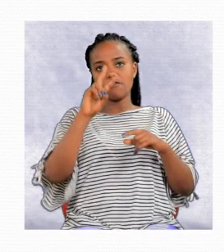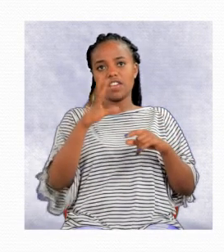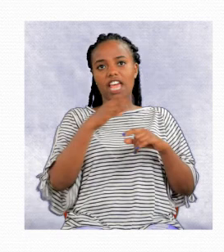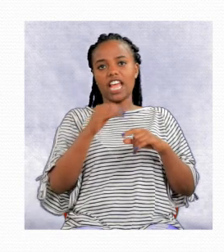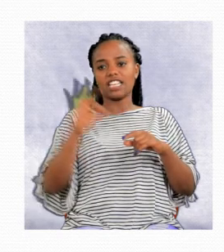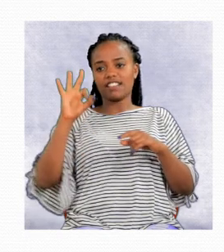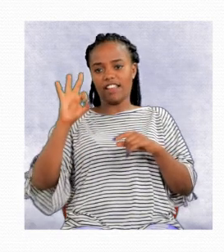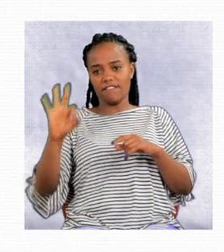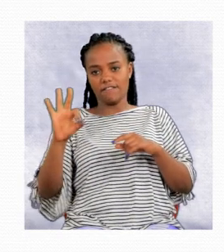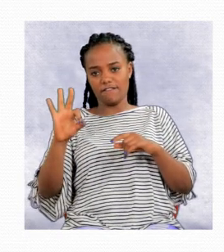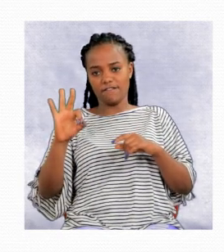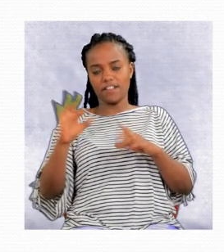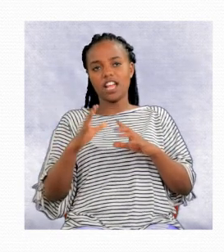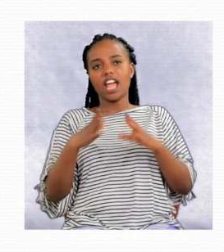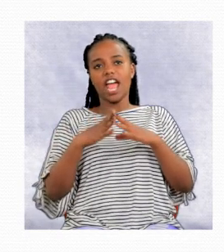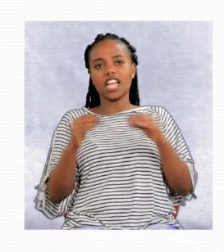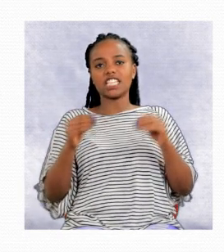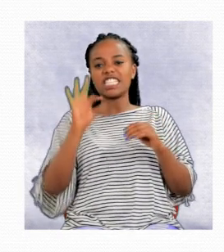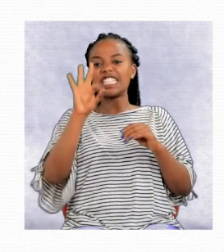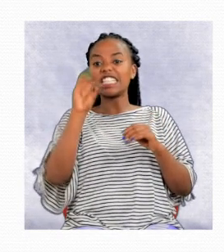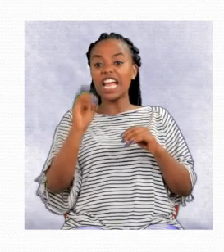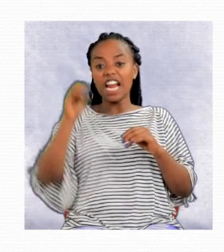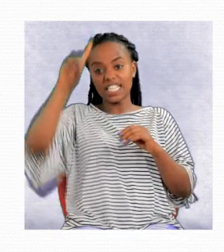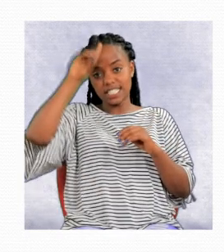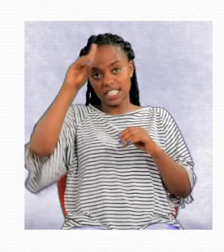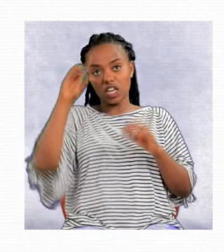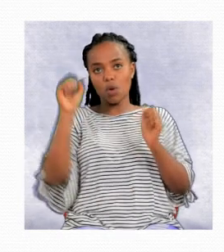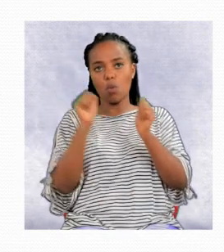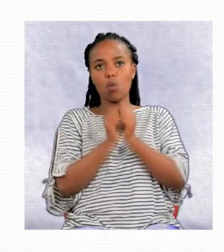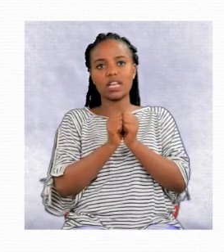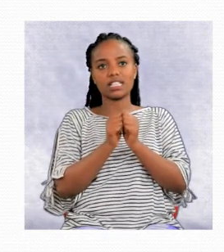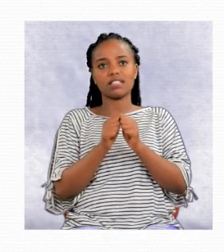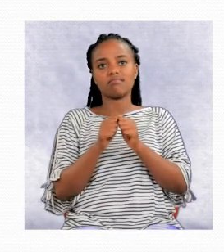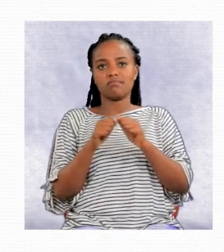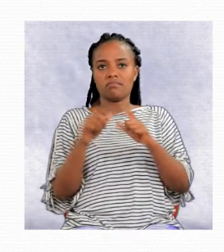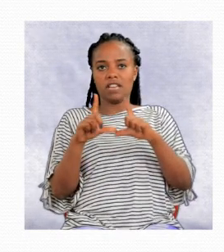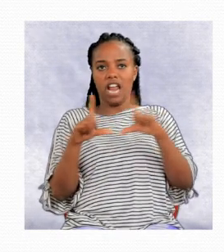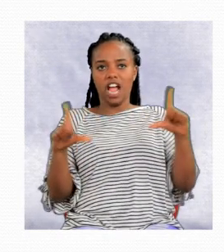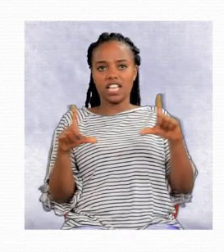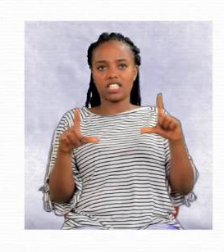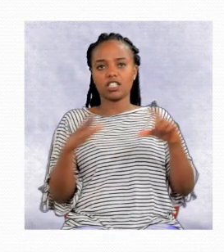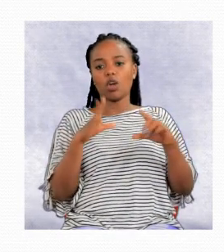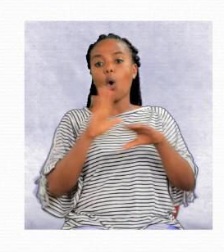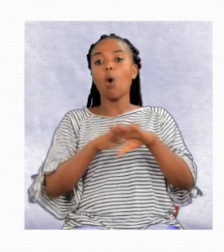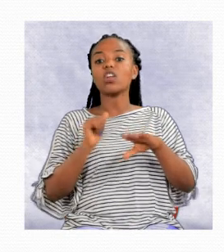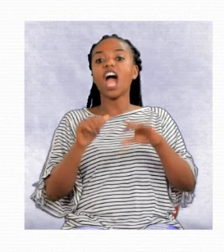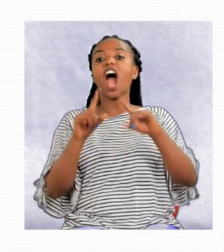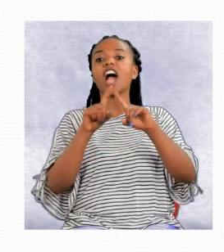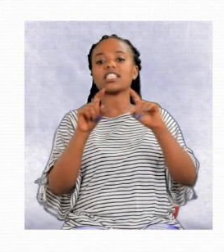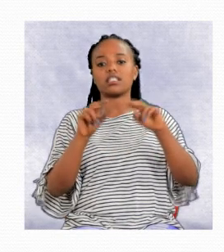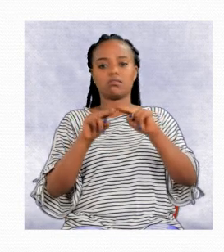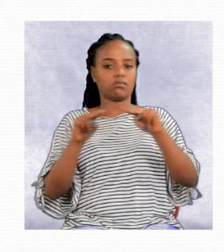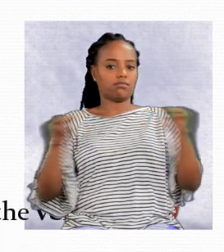vertex, perpendicular to directrix, we call this axis, the axis of the parabola.